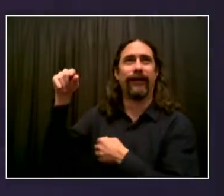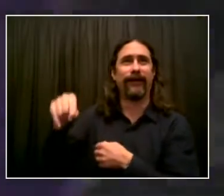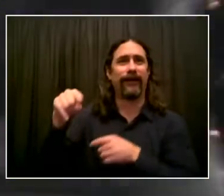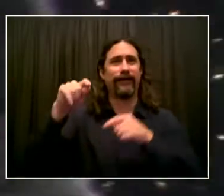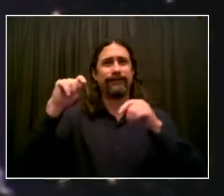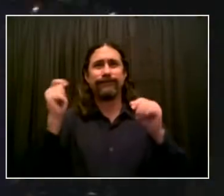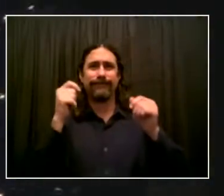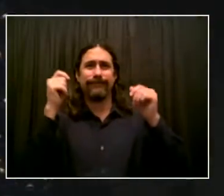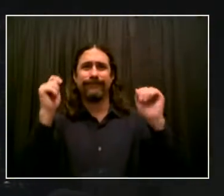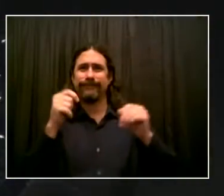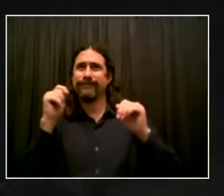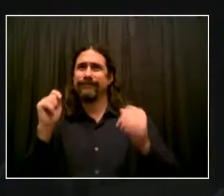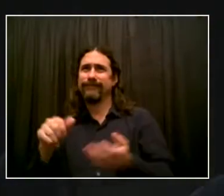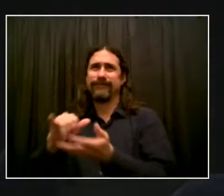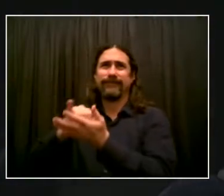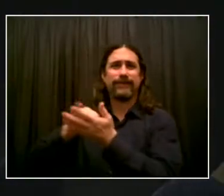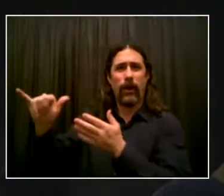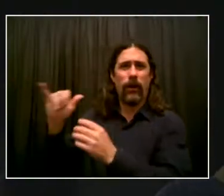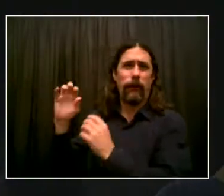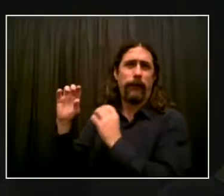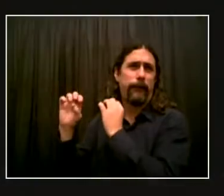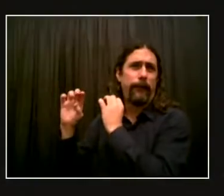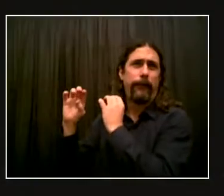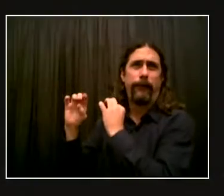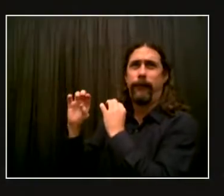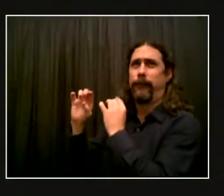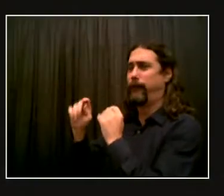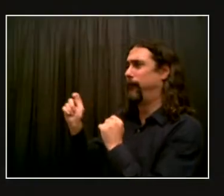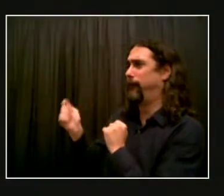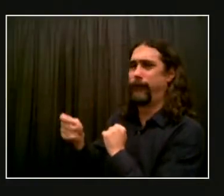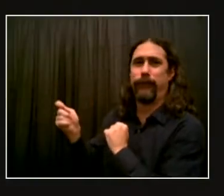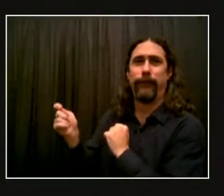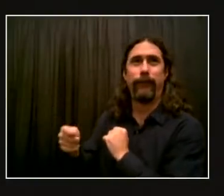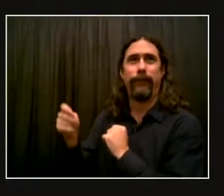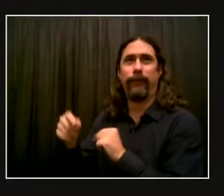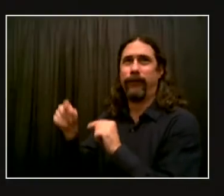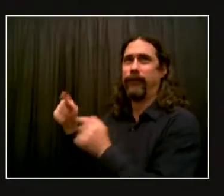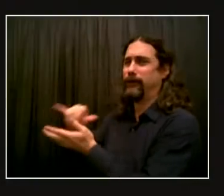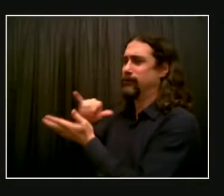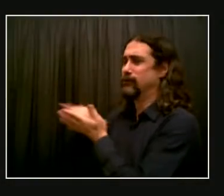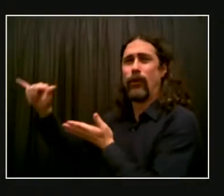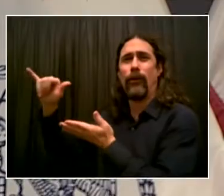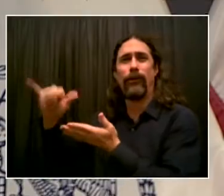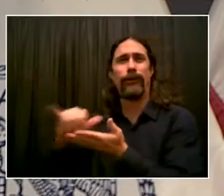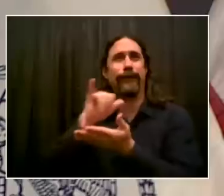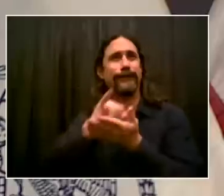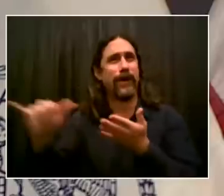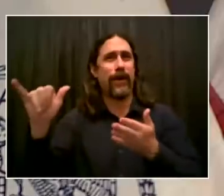York, New York.